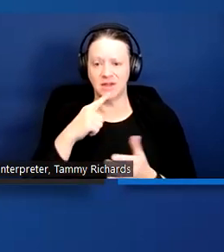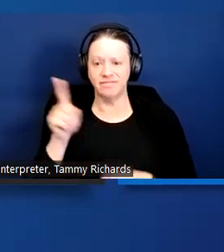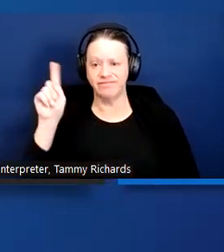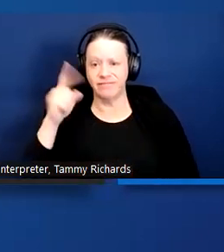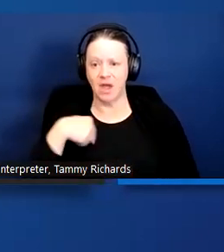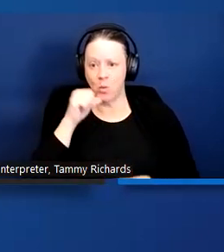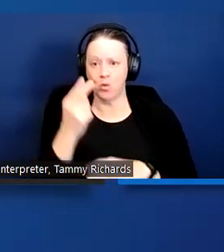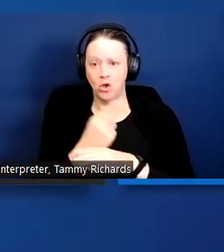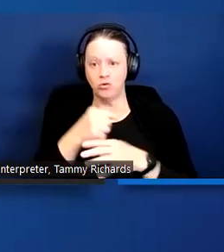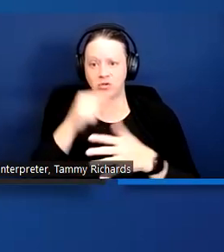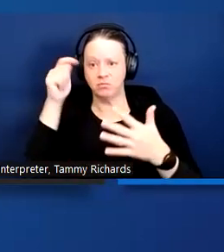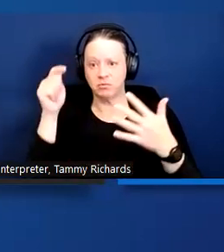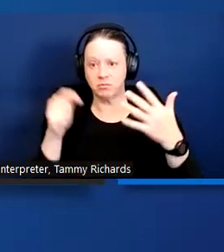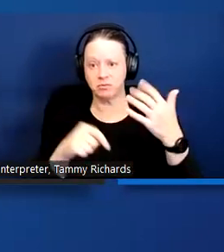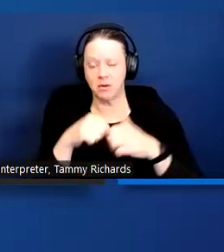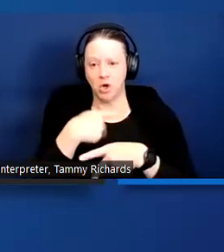products.